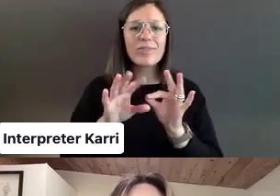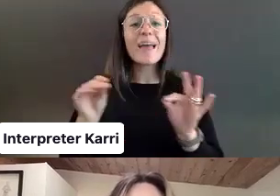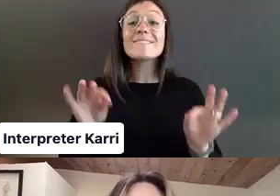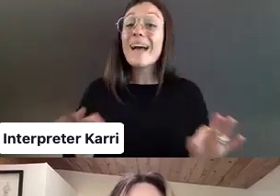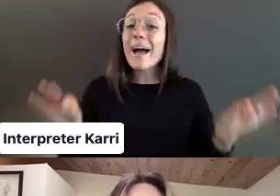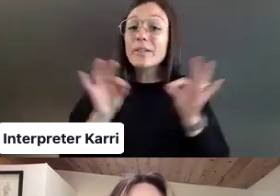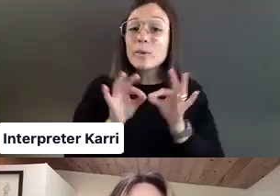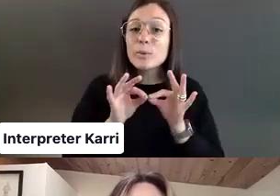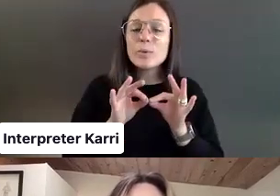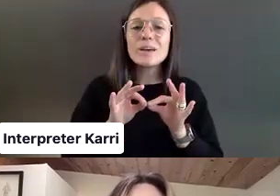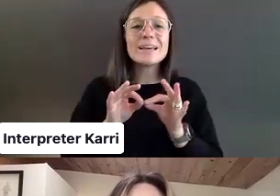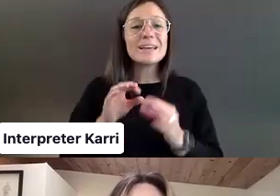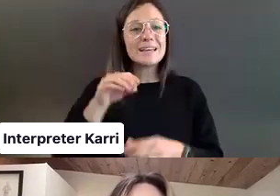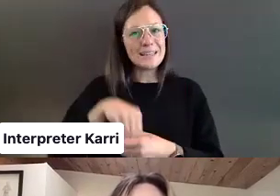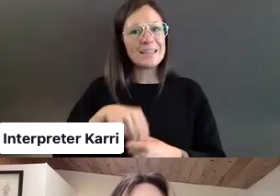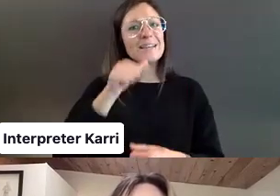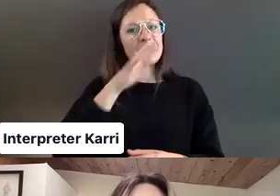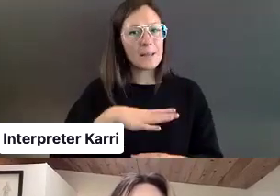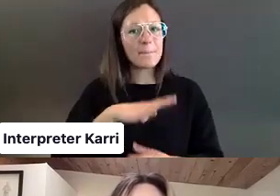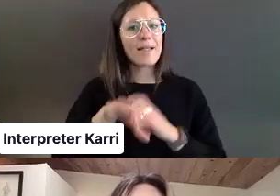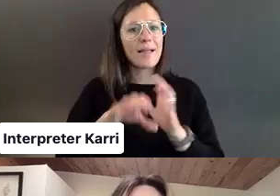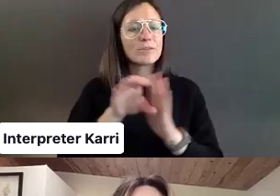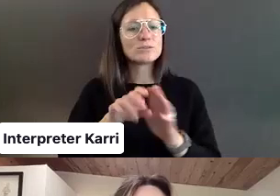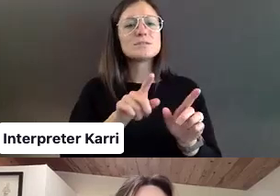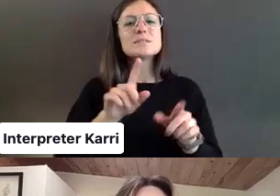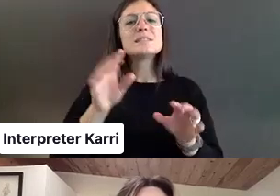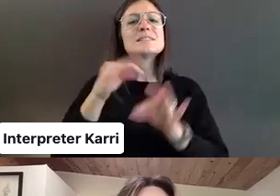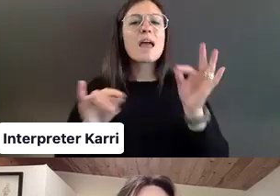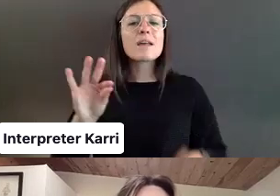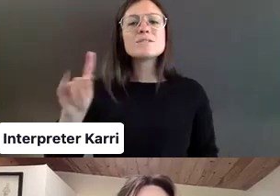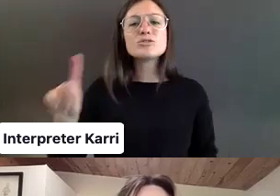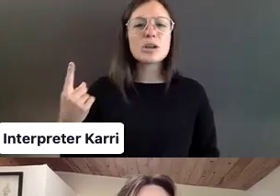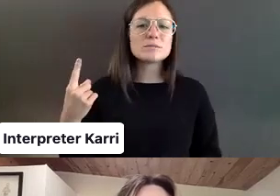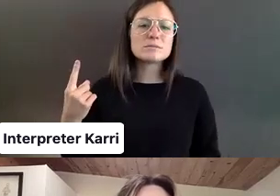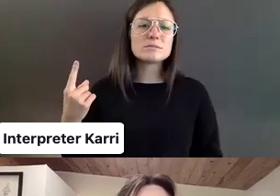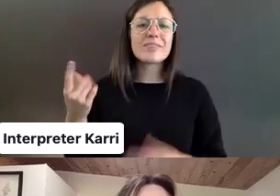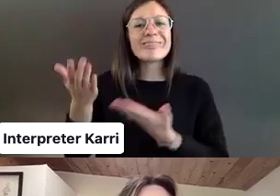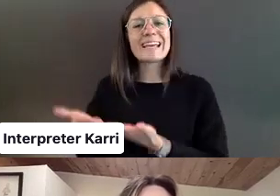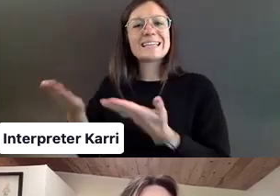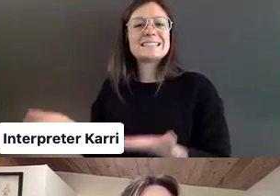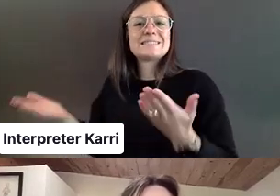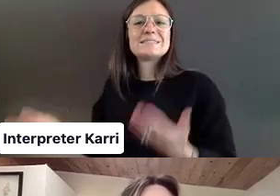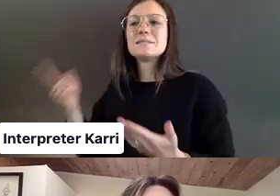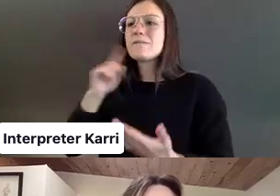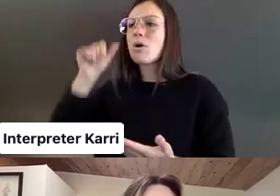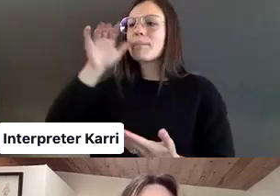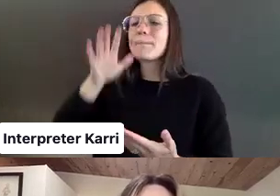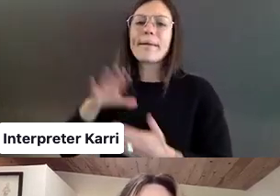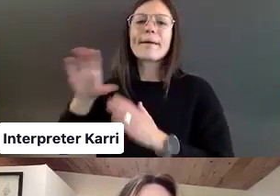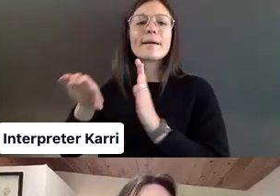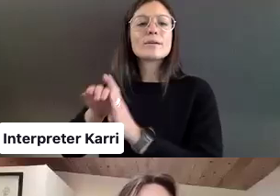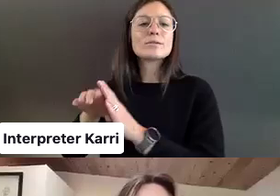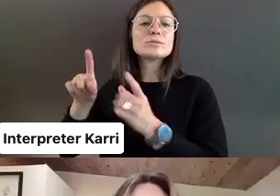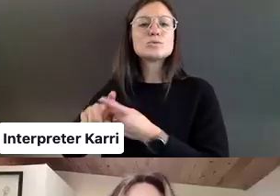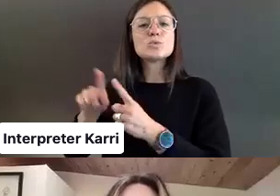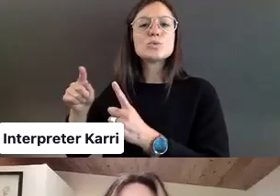value in female characters as opposed to just being things for the male characters to pivot